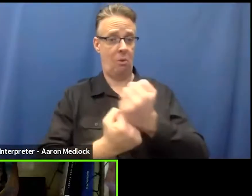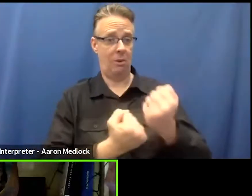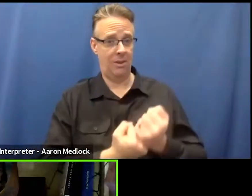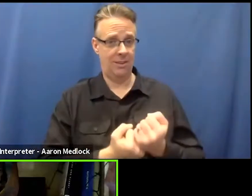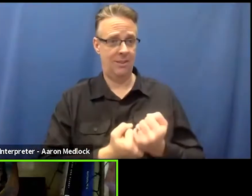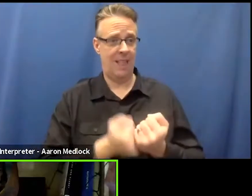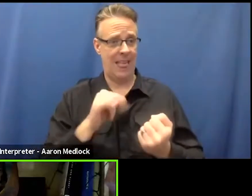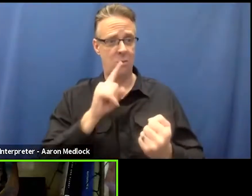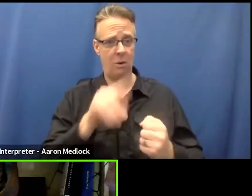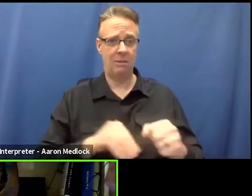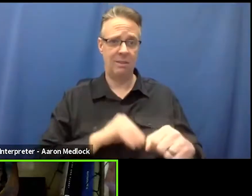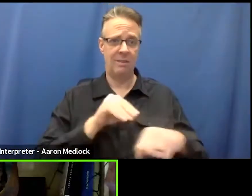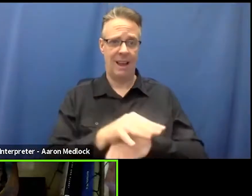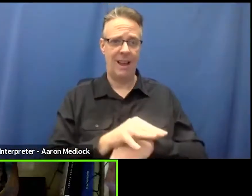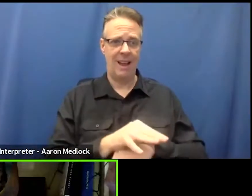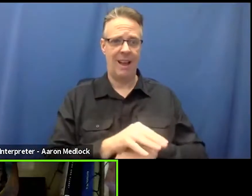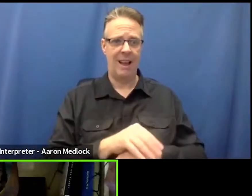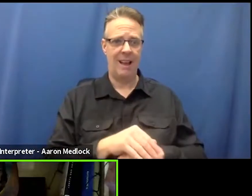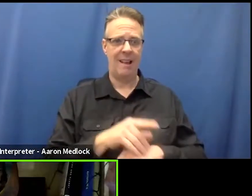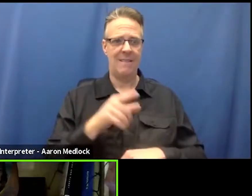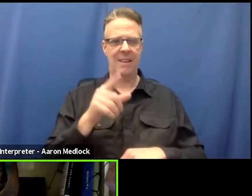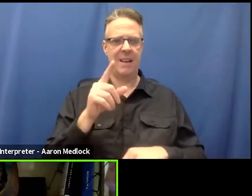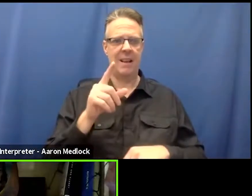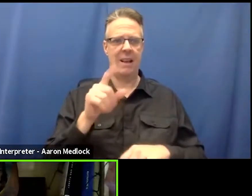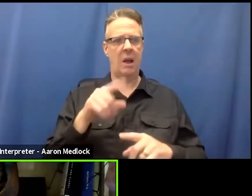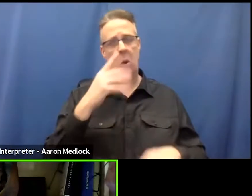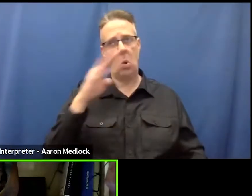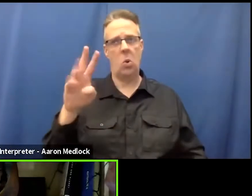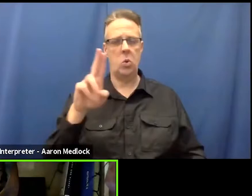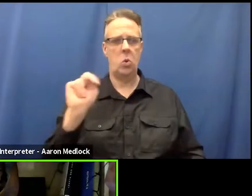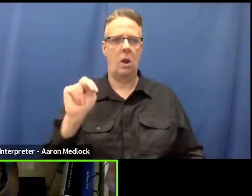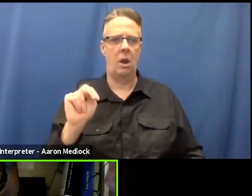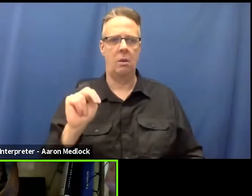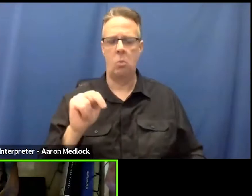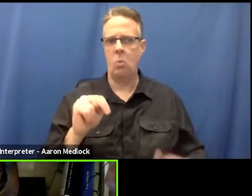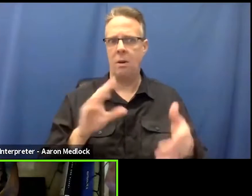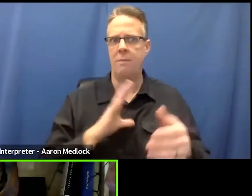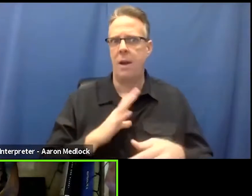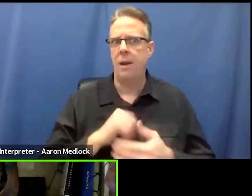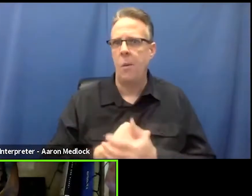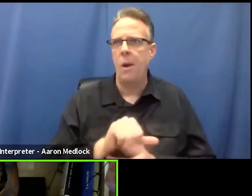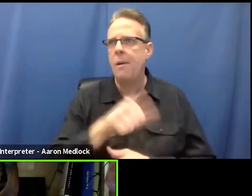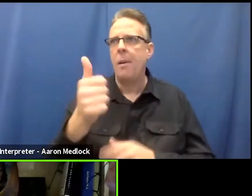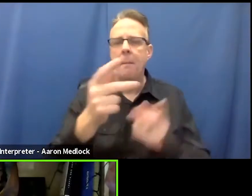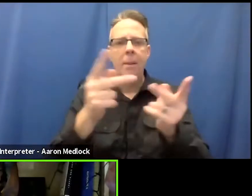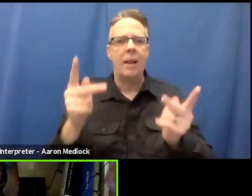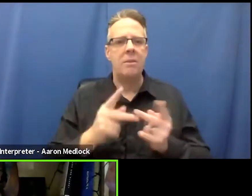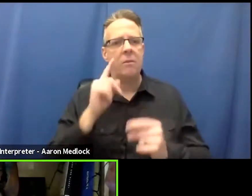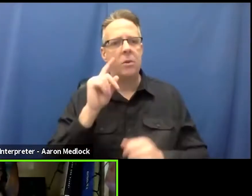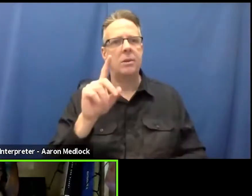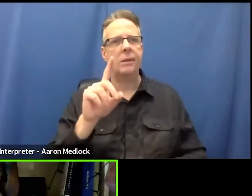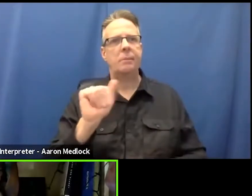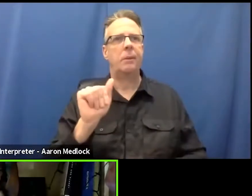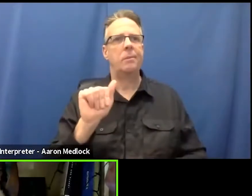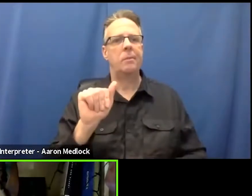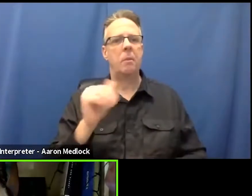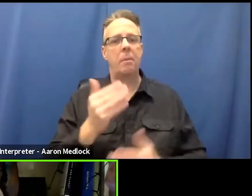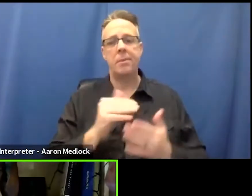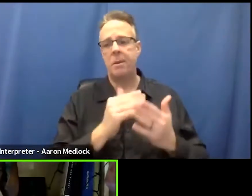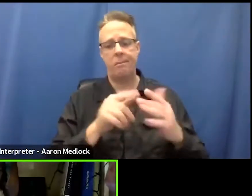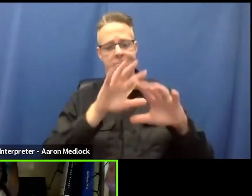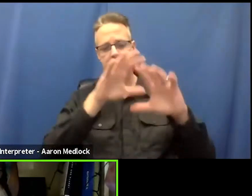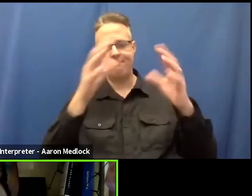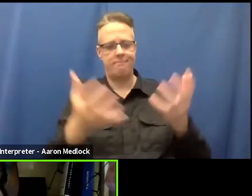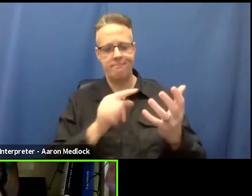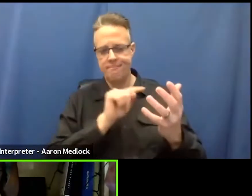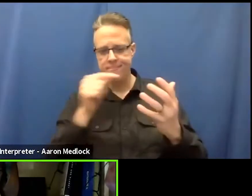an effect where they can ignore the UN. Well, what about places where disabled people are, you